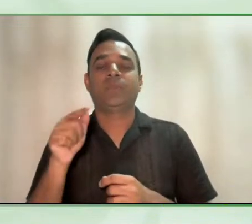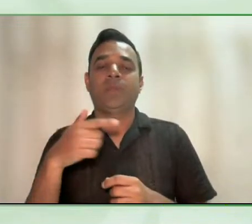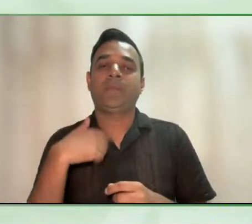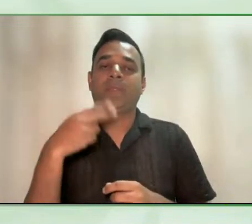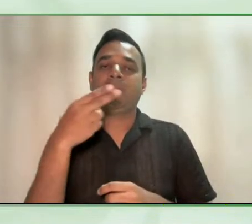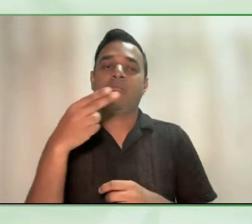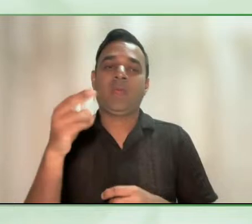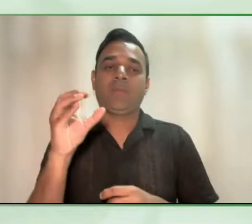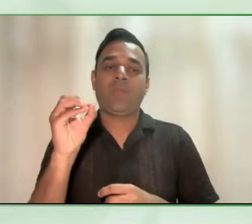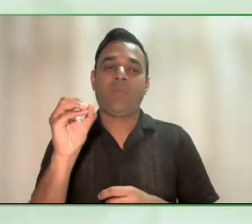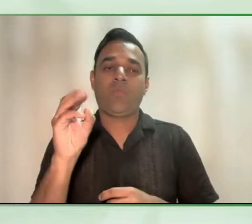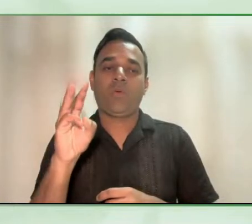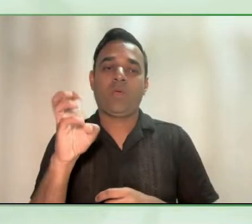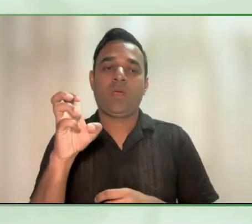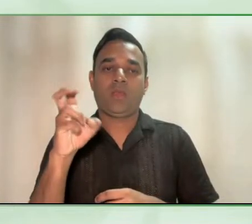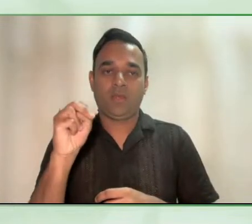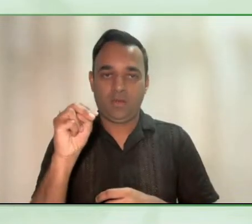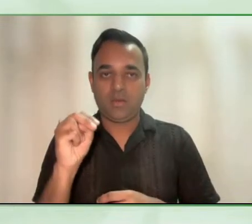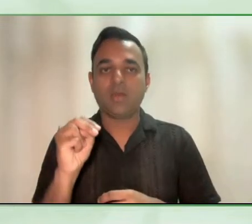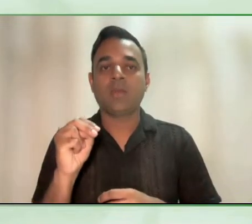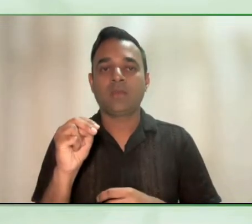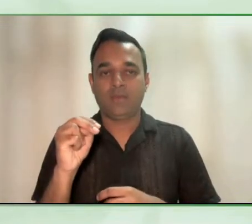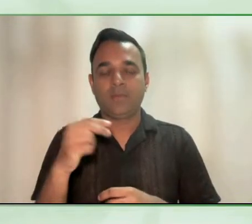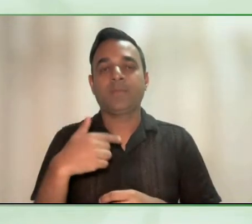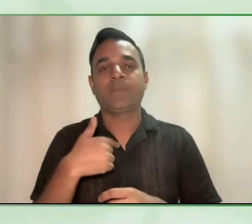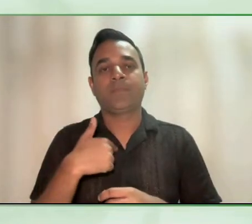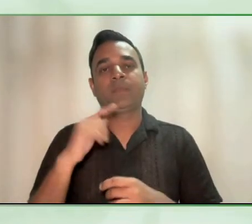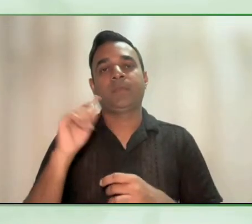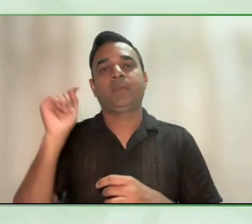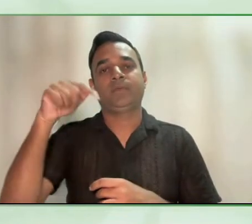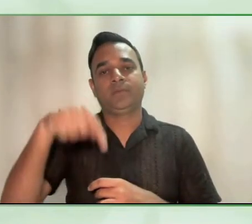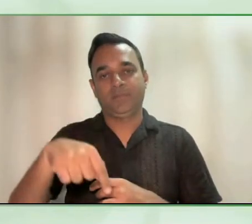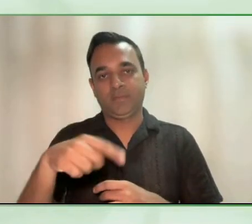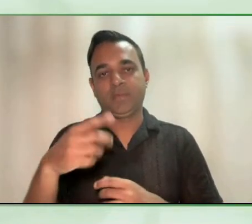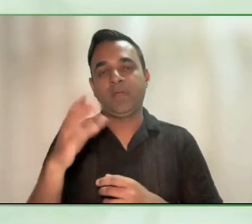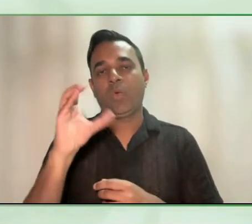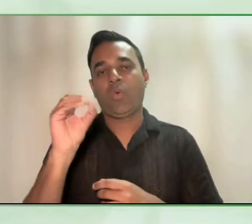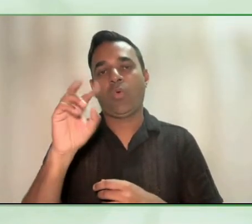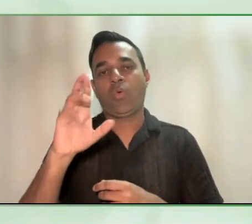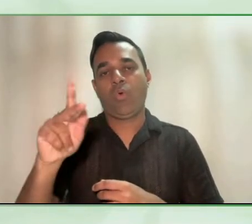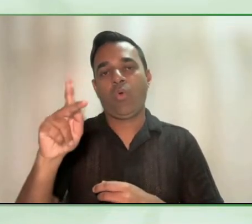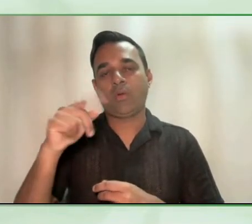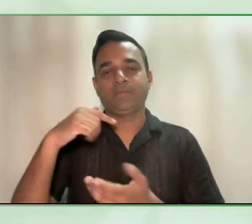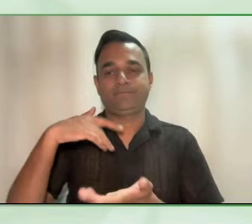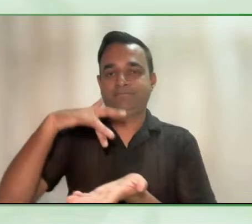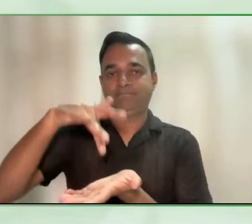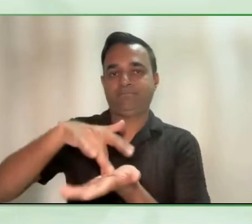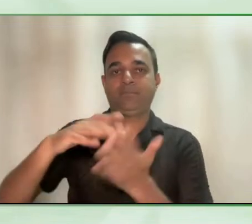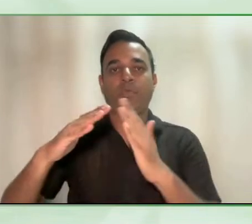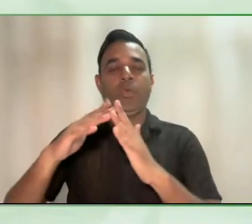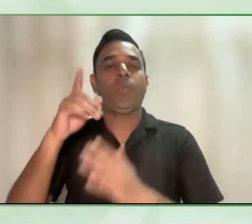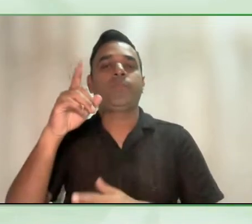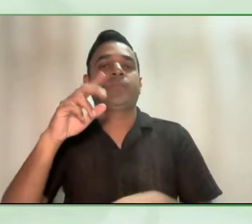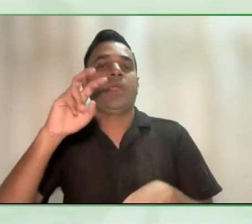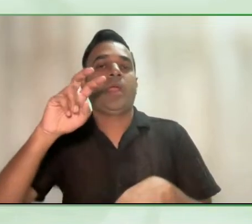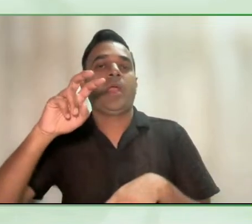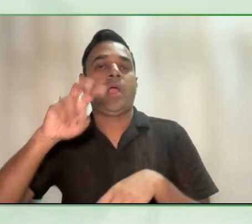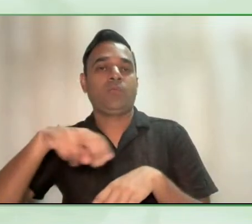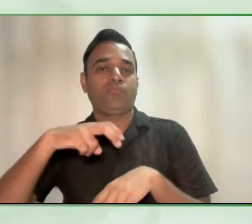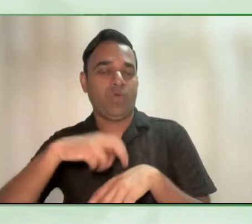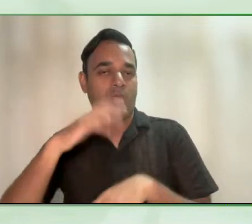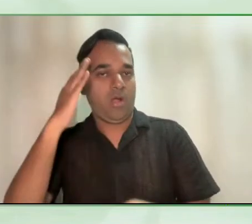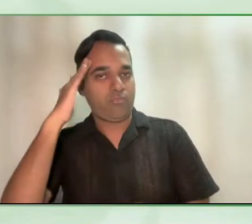Ireland. And I also work for a disability service provider organisation called Horizons. We're a